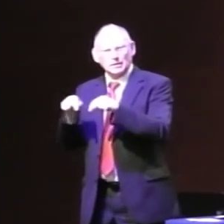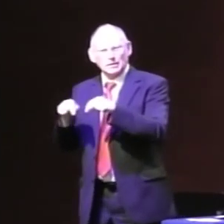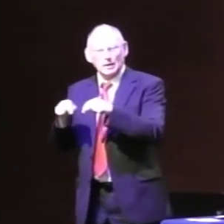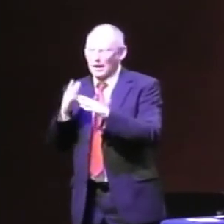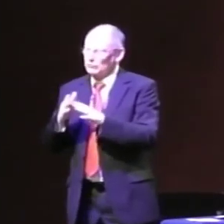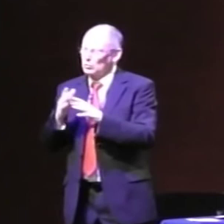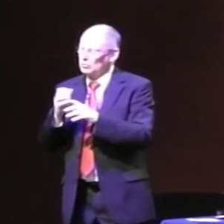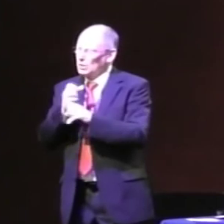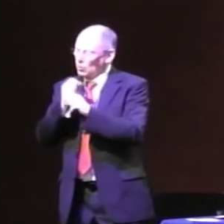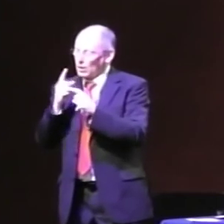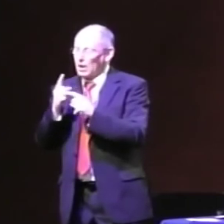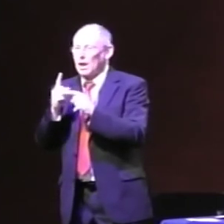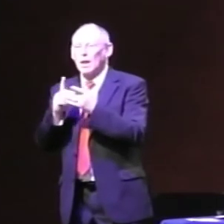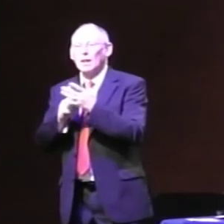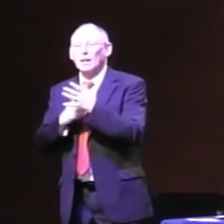be aware of it.